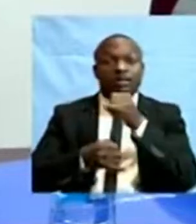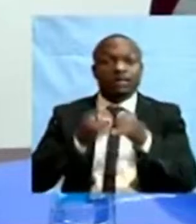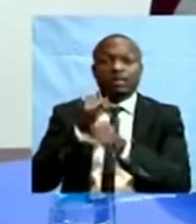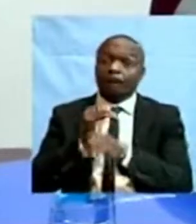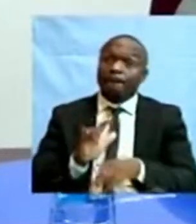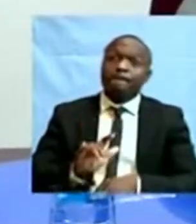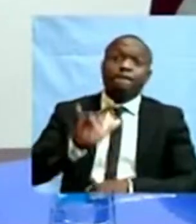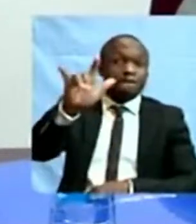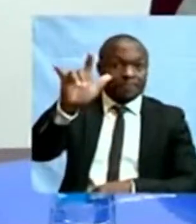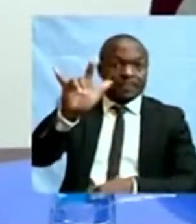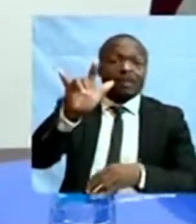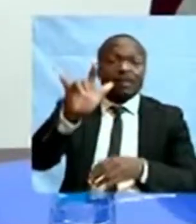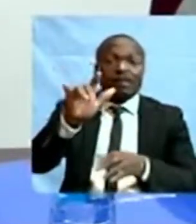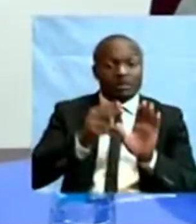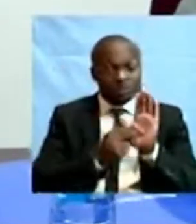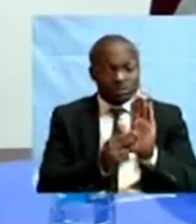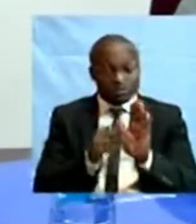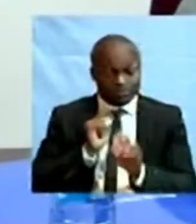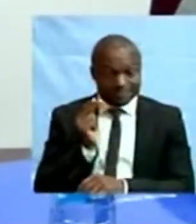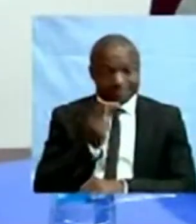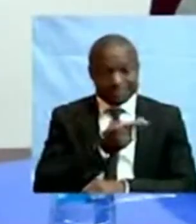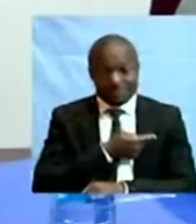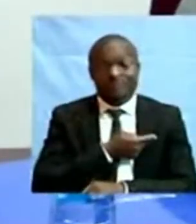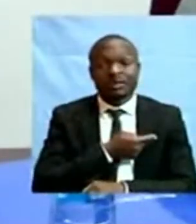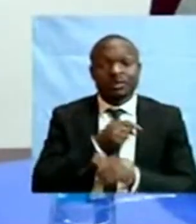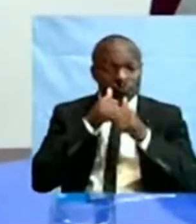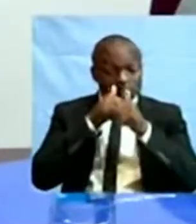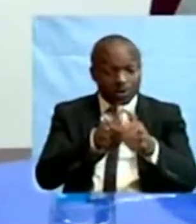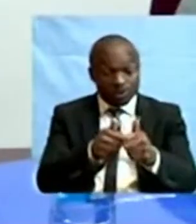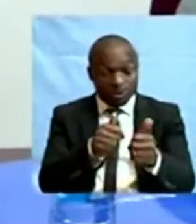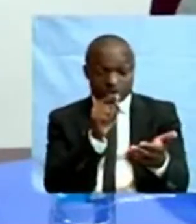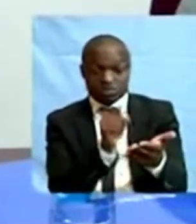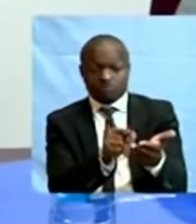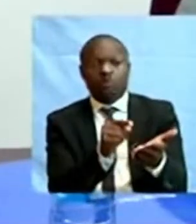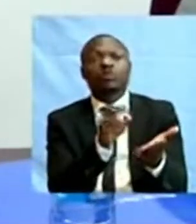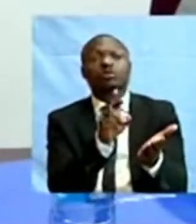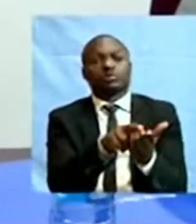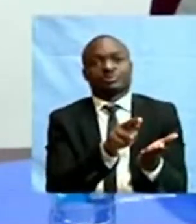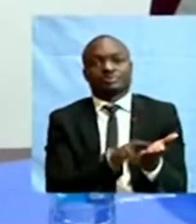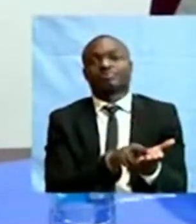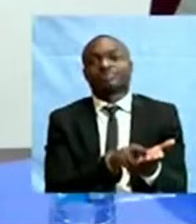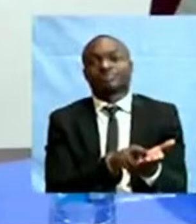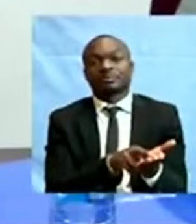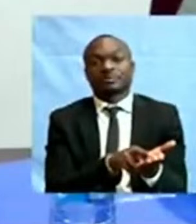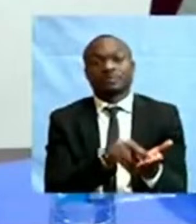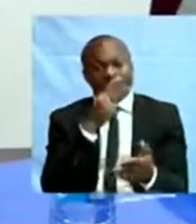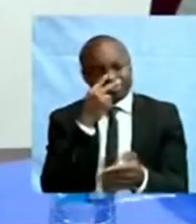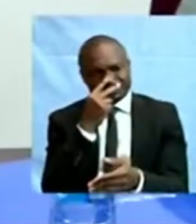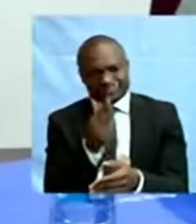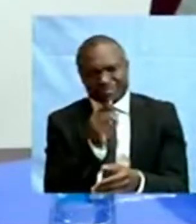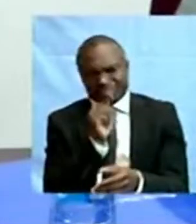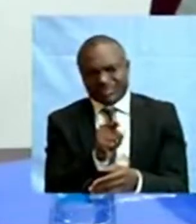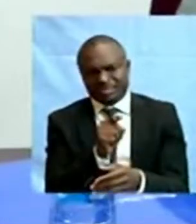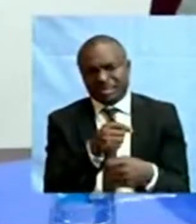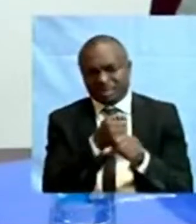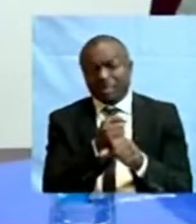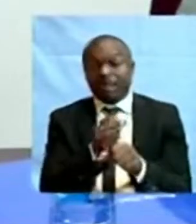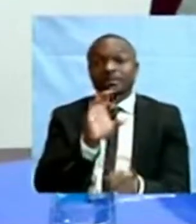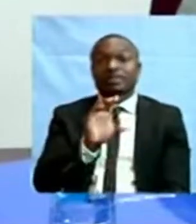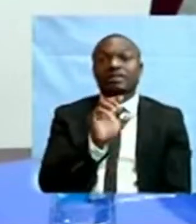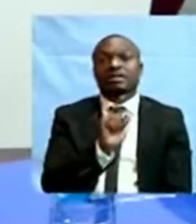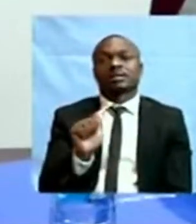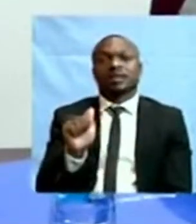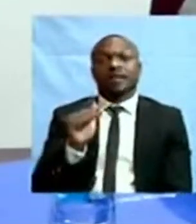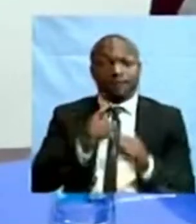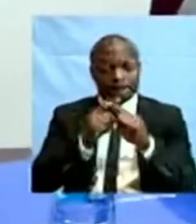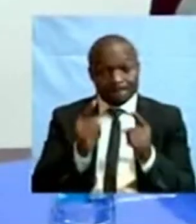aviation is predicated on us conforming to those regulations. We note the establishment of CAA,